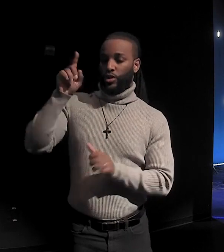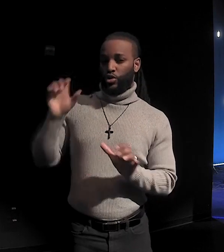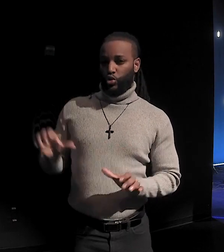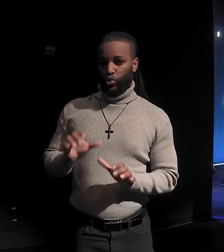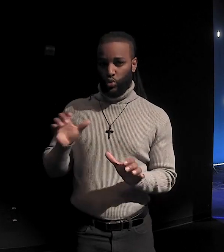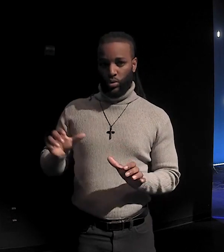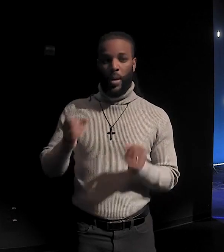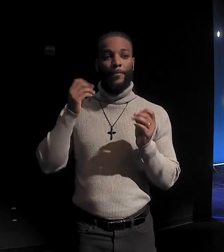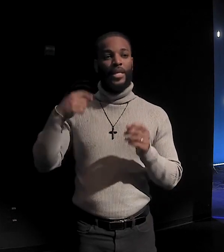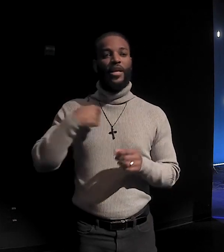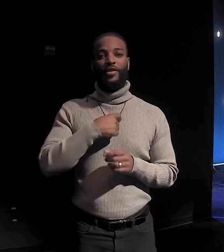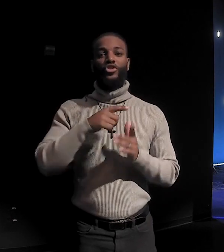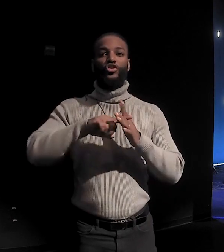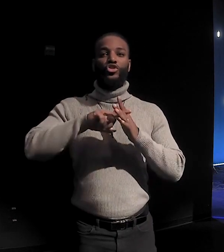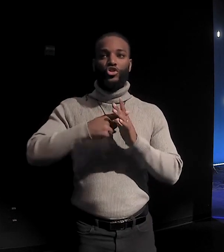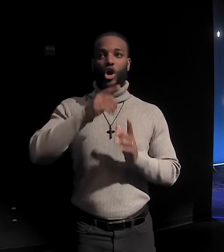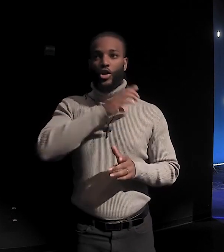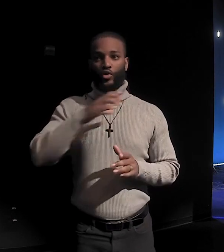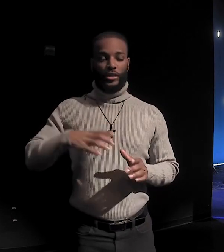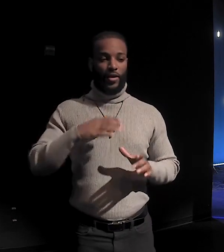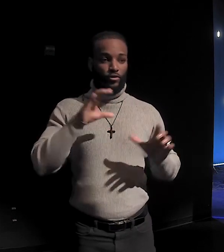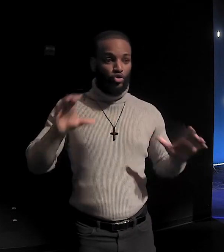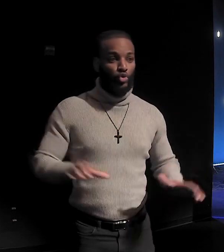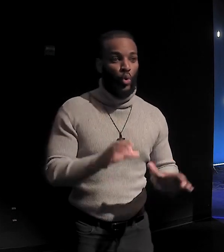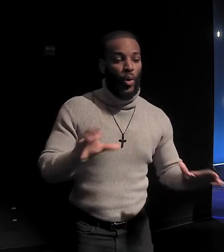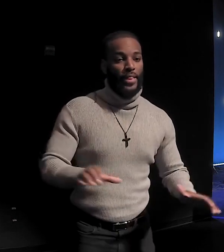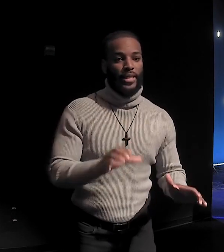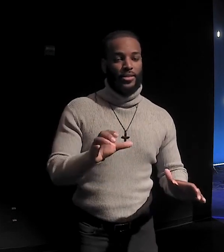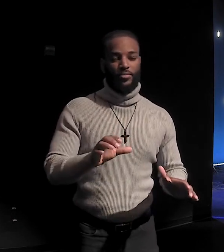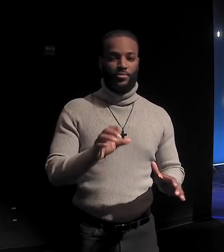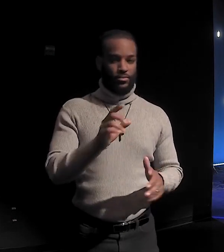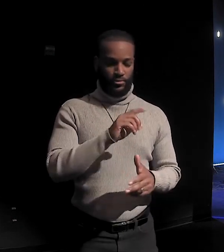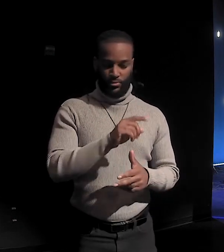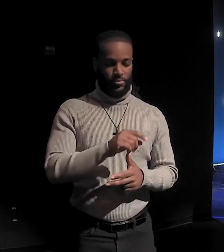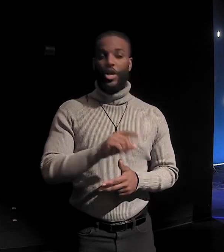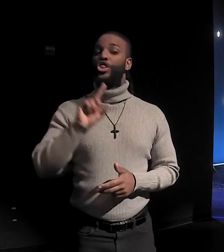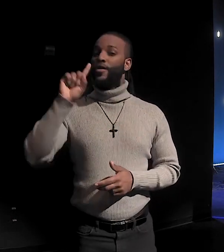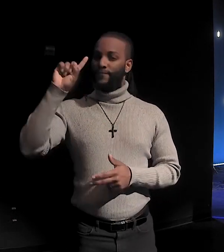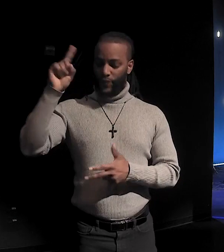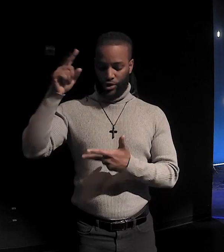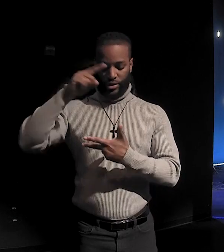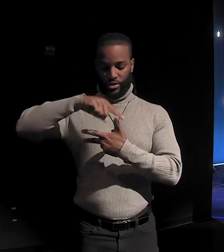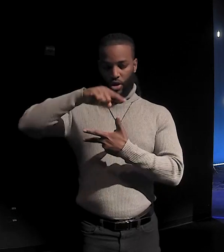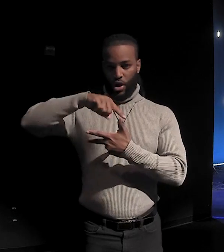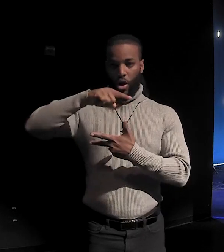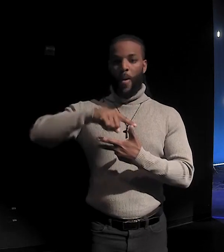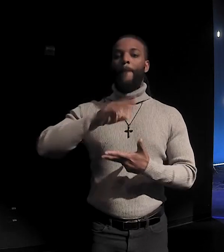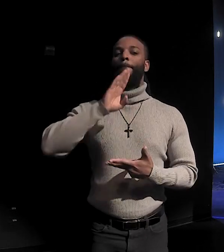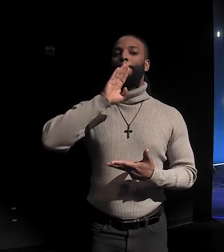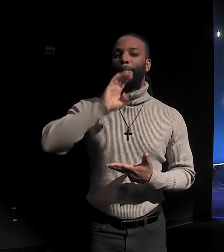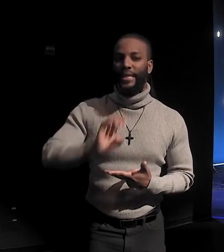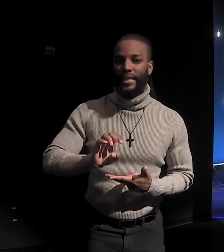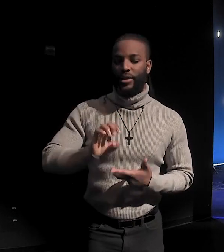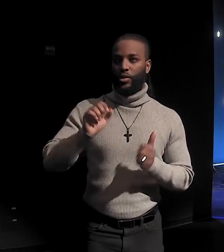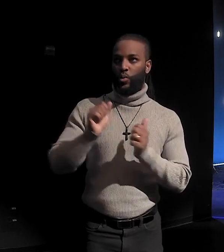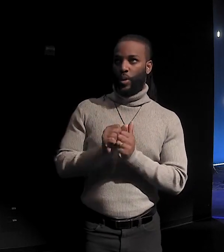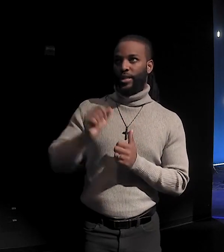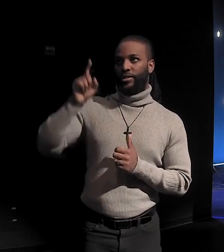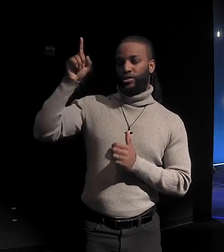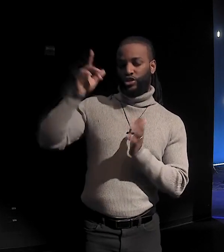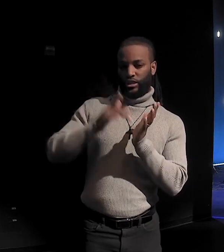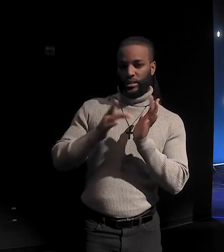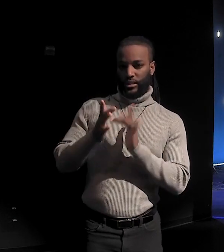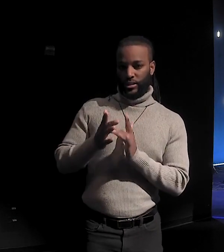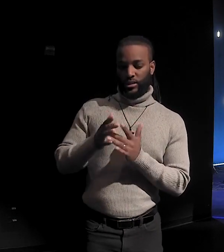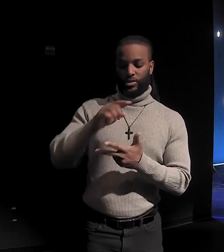of us start the Christian life off doing things. The first command and first call is to be with Jesus so that